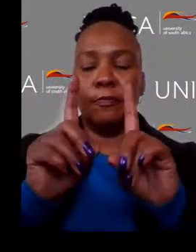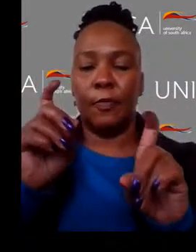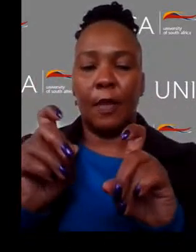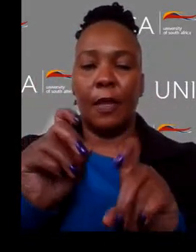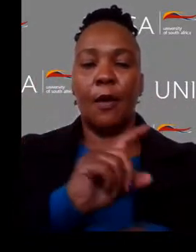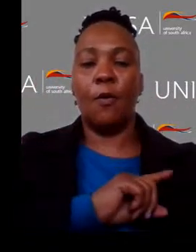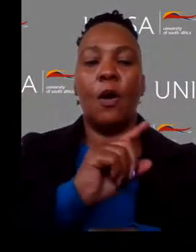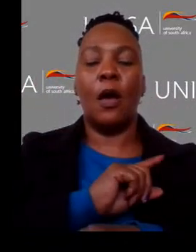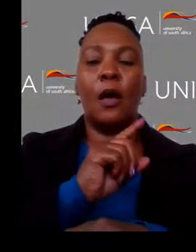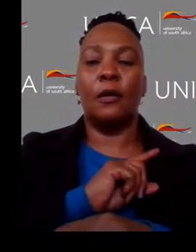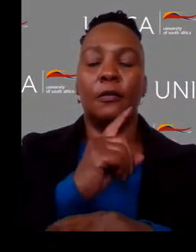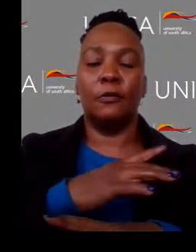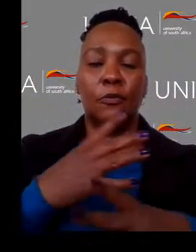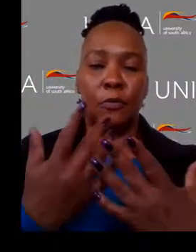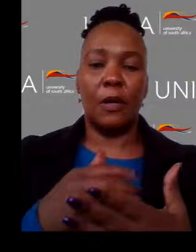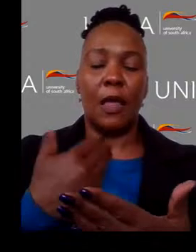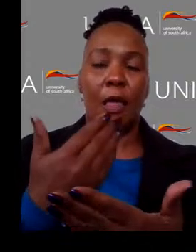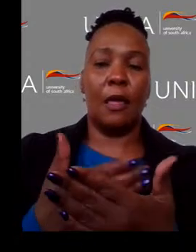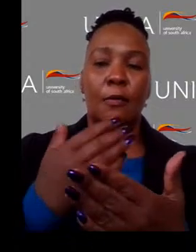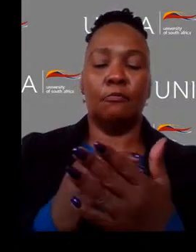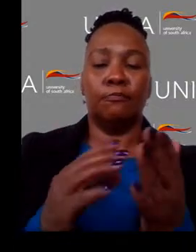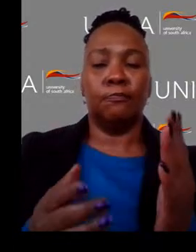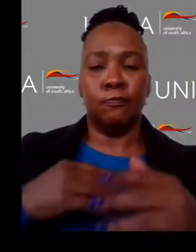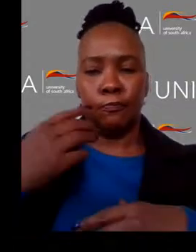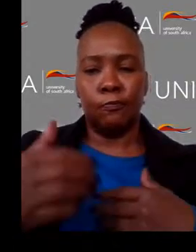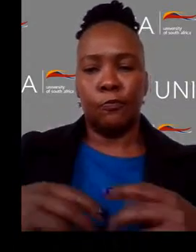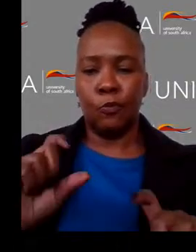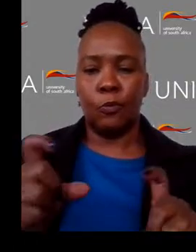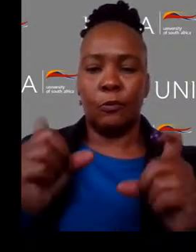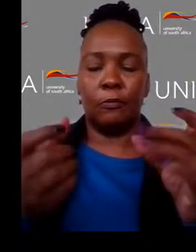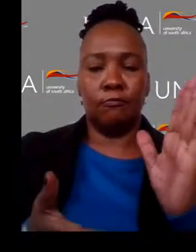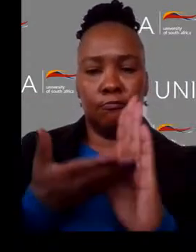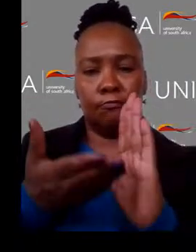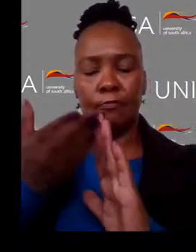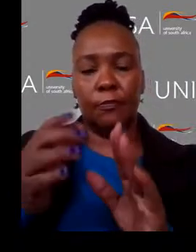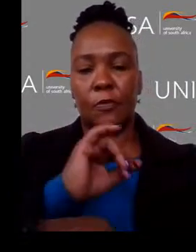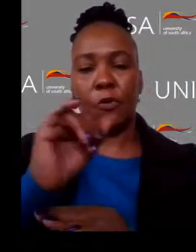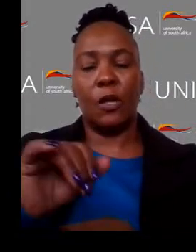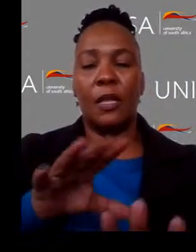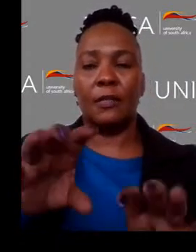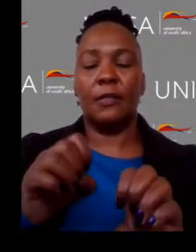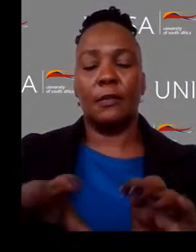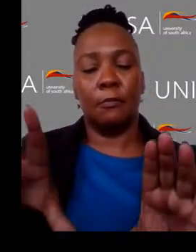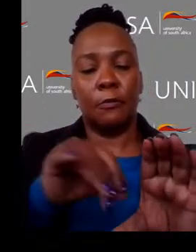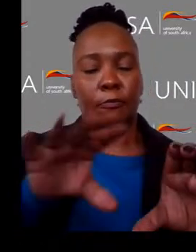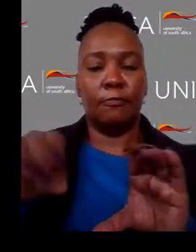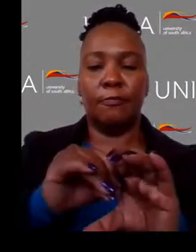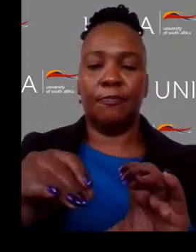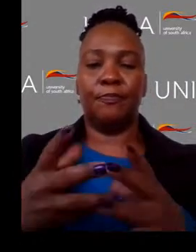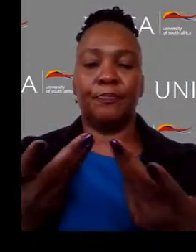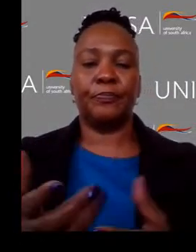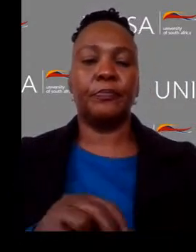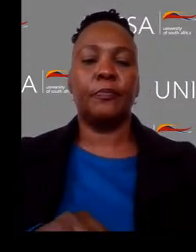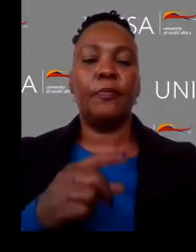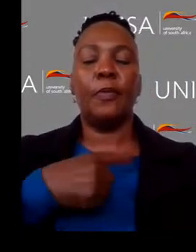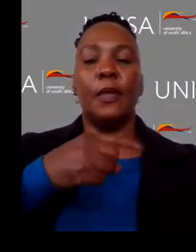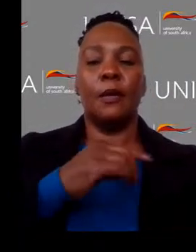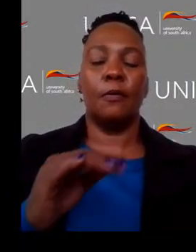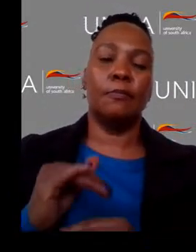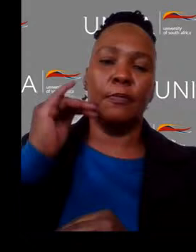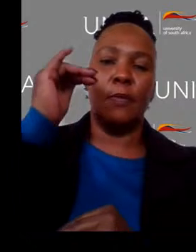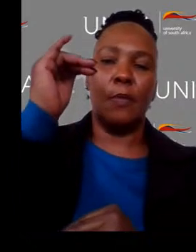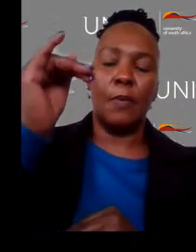to expedite your inquiries that are coming through. When we have high